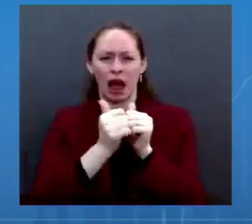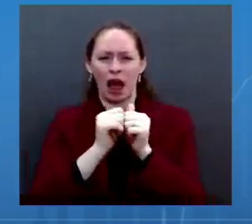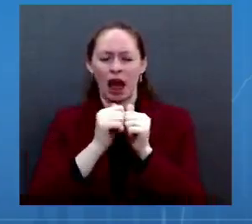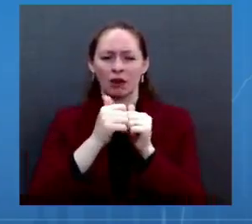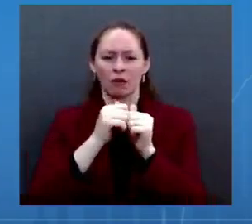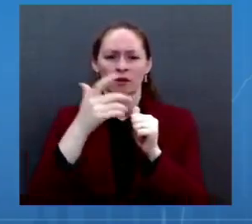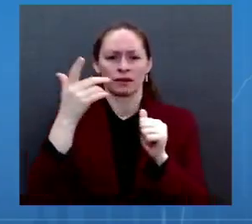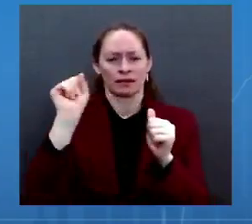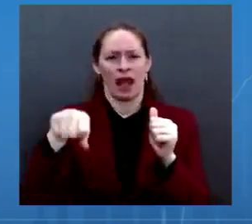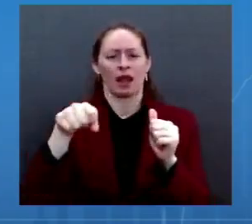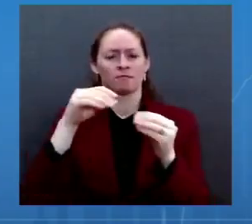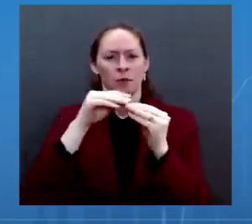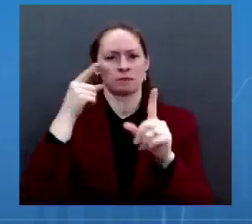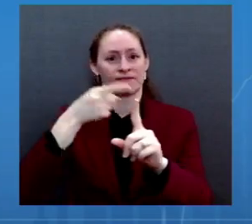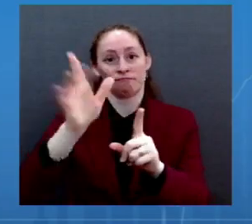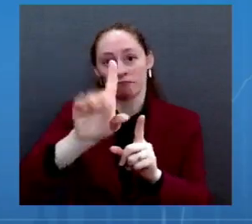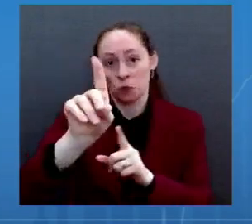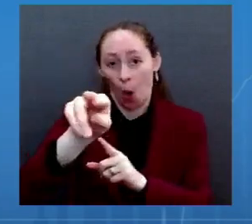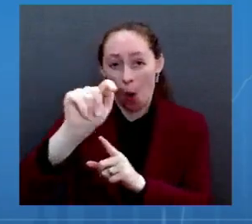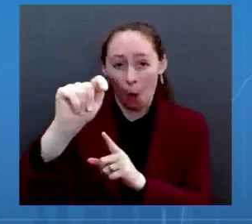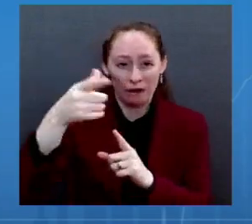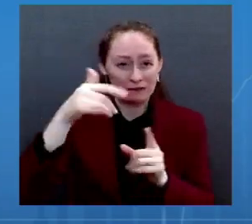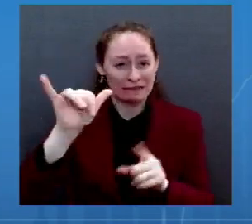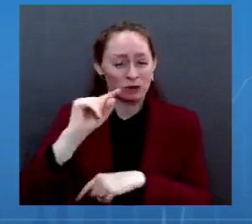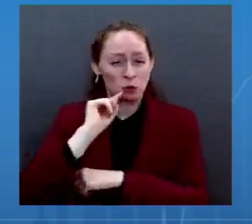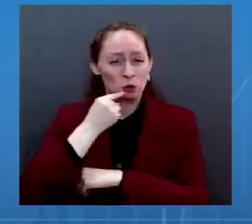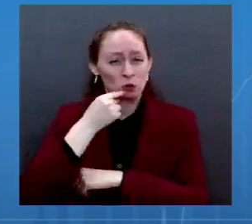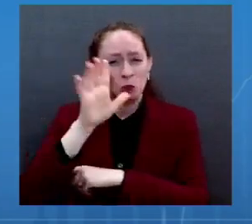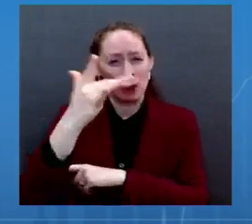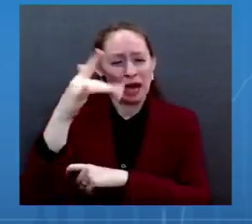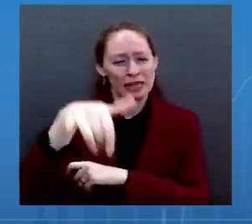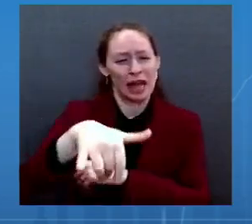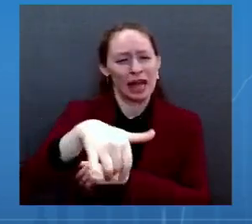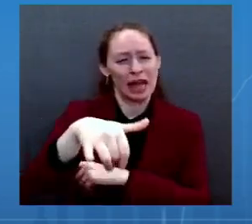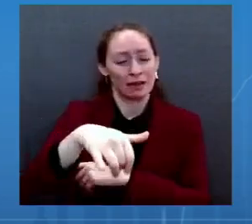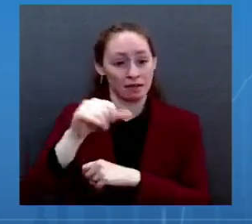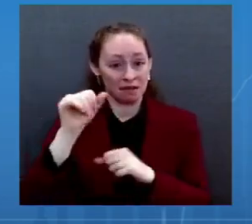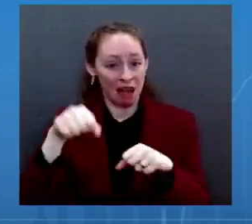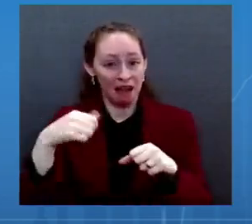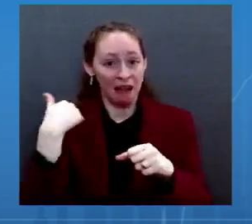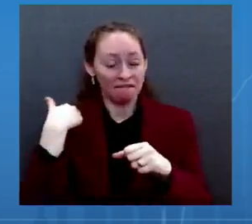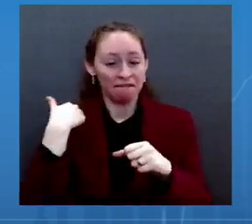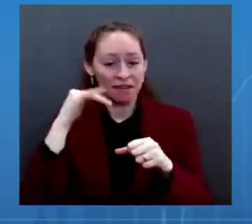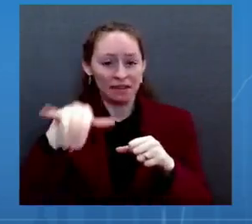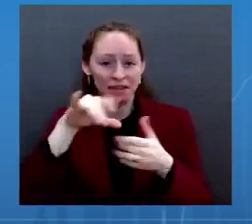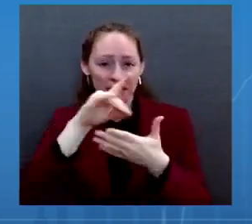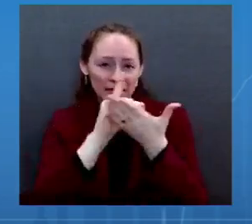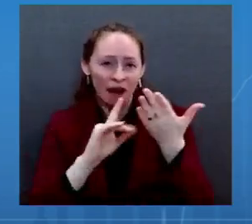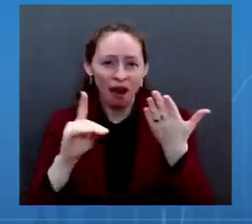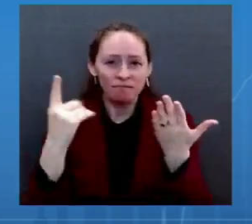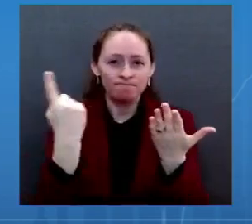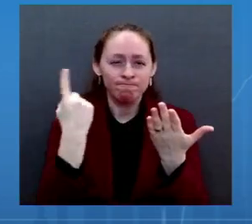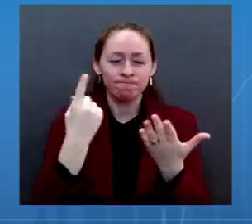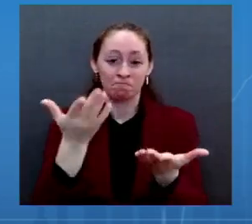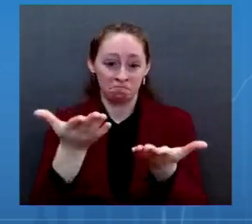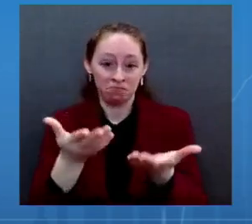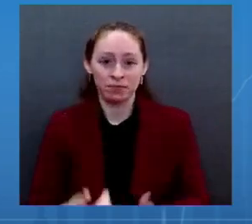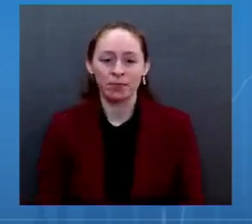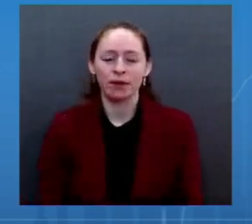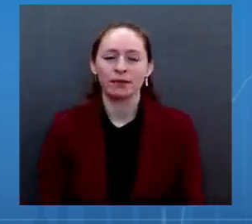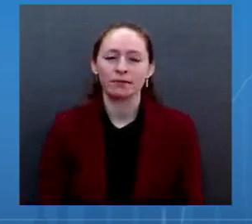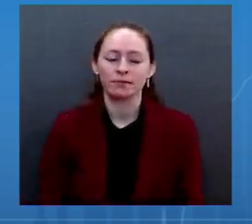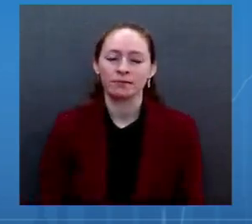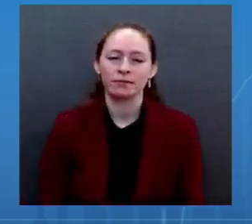on in the Bioimaging and Bioengineering Institute of looking at refining and fine-tuning tests from